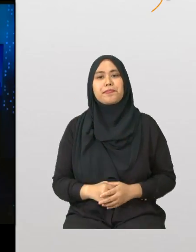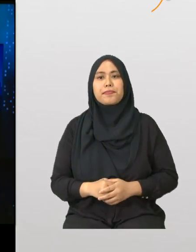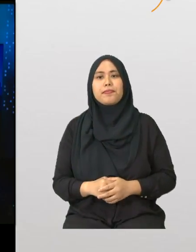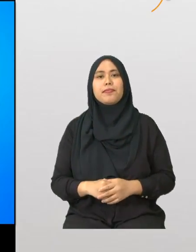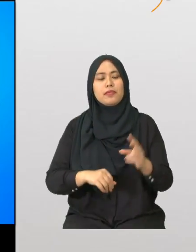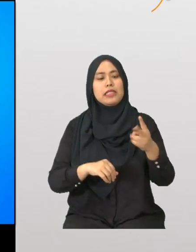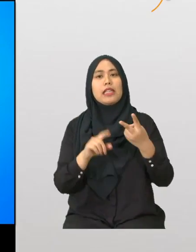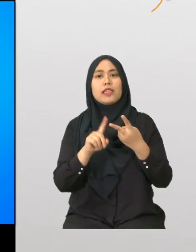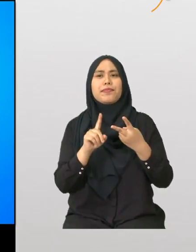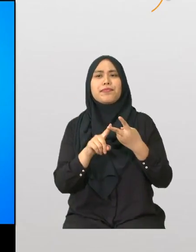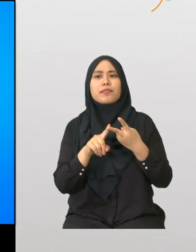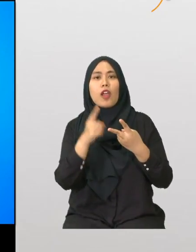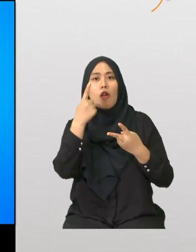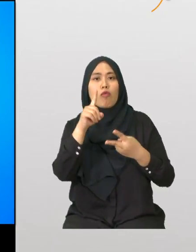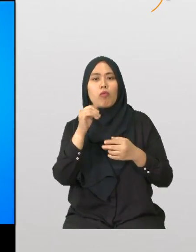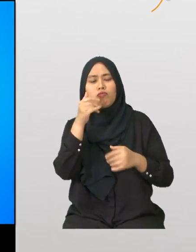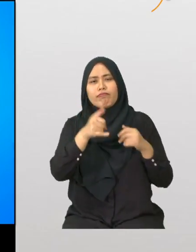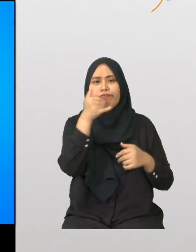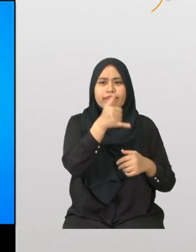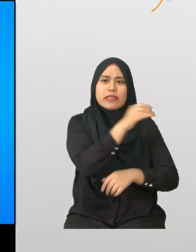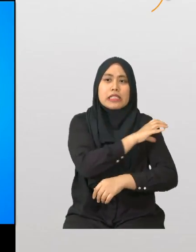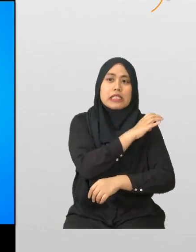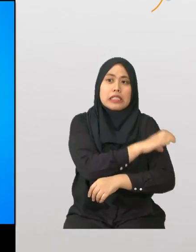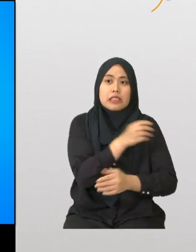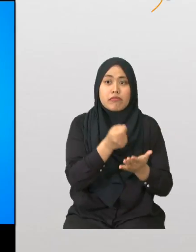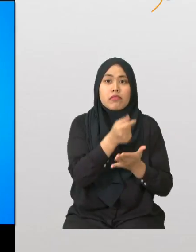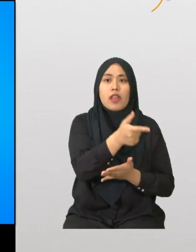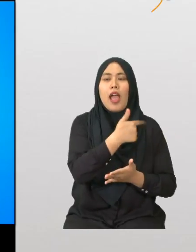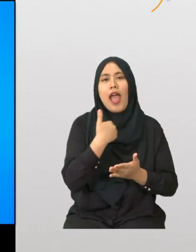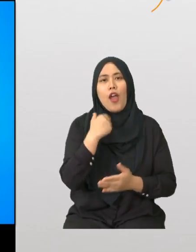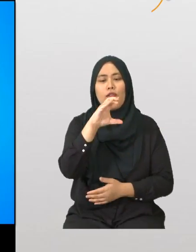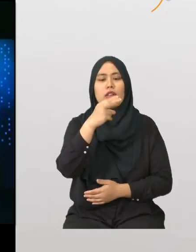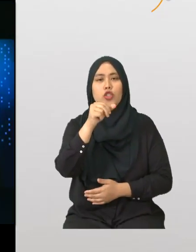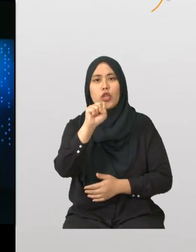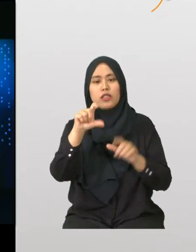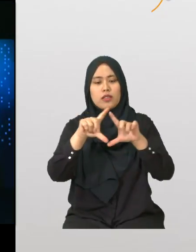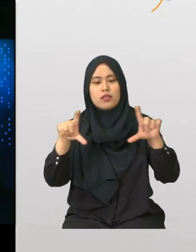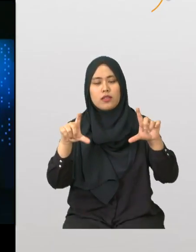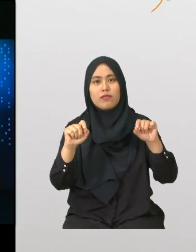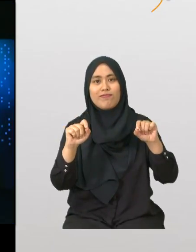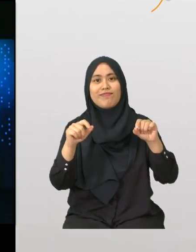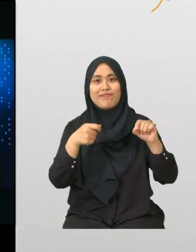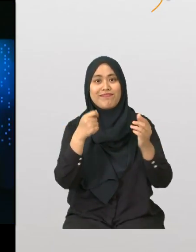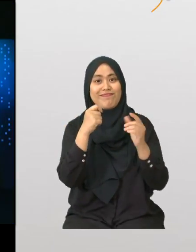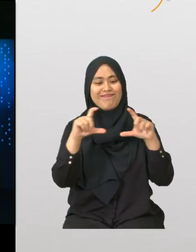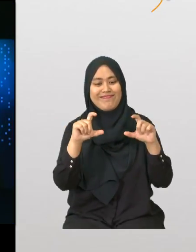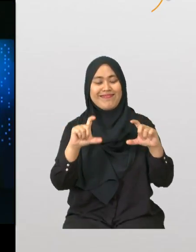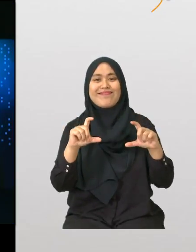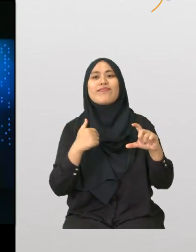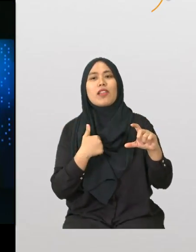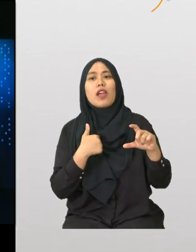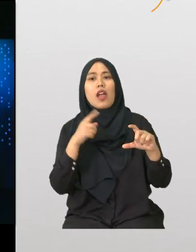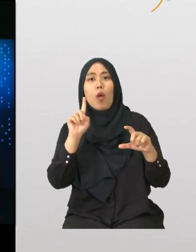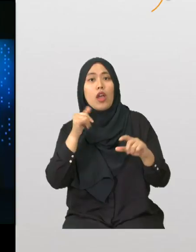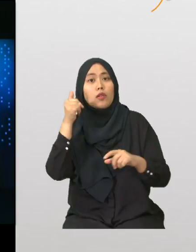Second, for outpatient expenses, we introduced the Community Health Assist Scheme, CHAS. At GP clinics, your